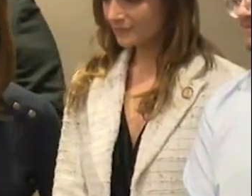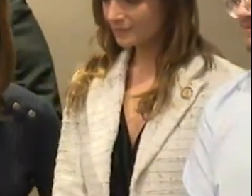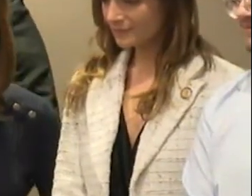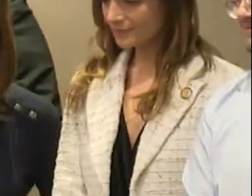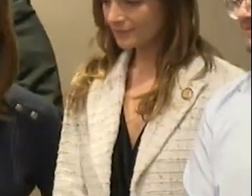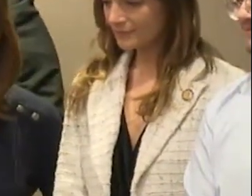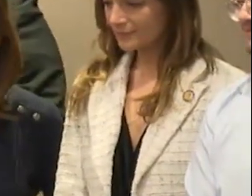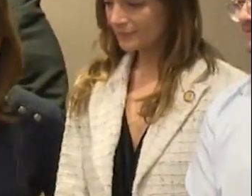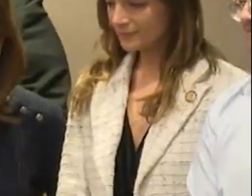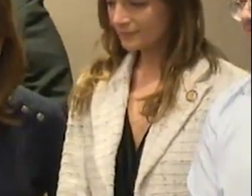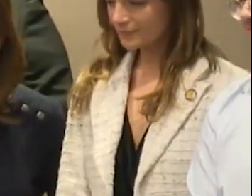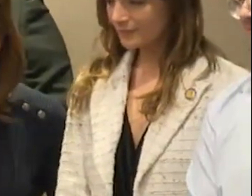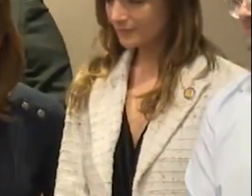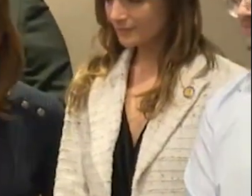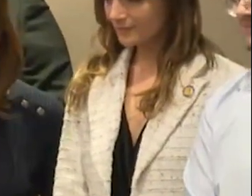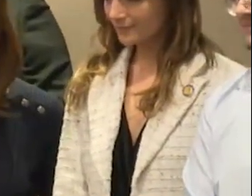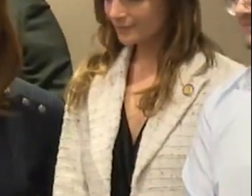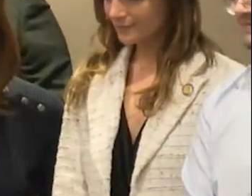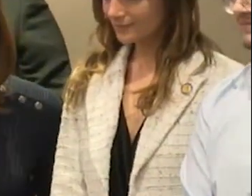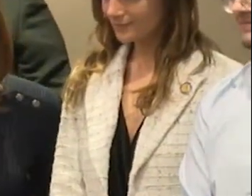You literally do sign bills.